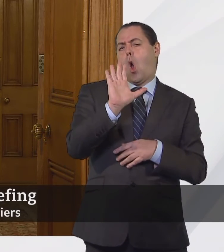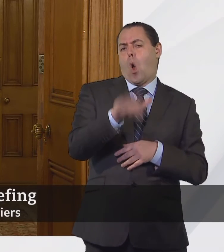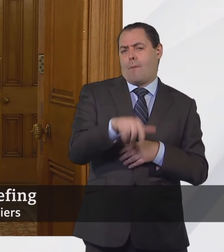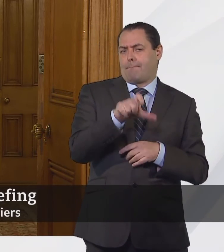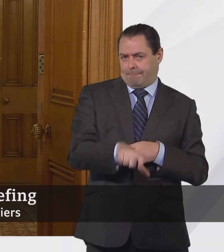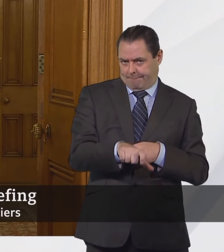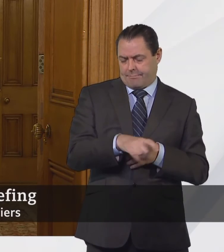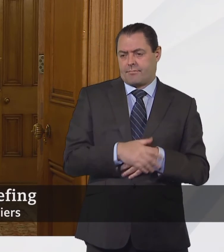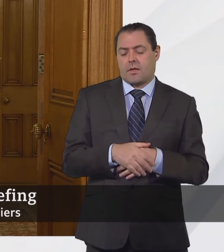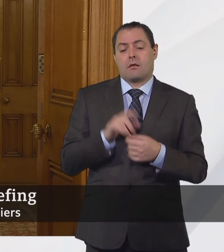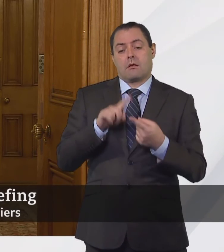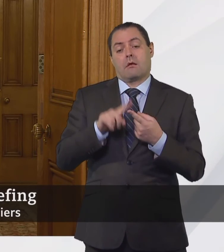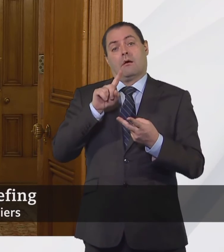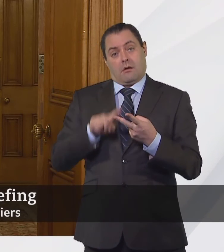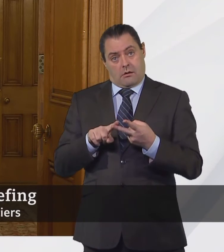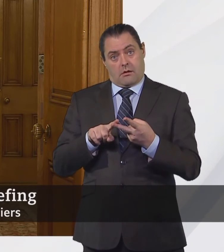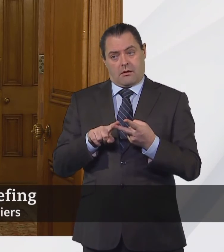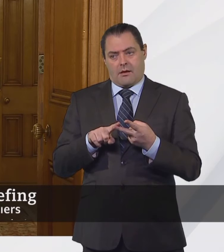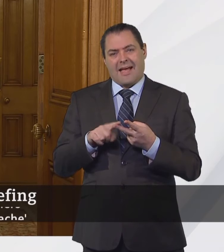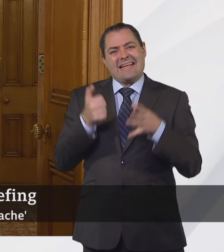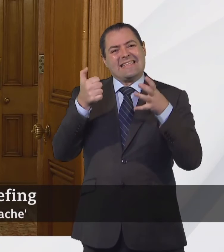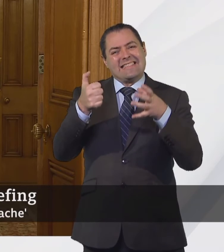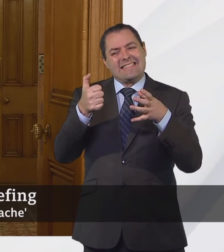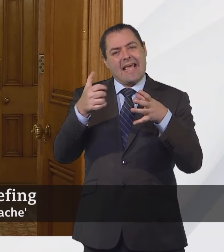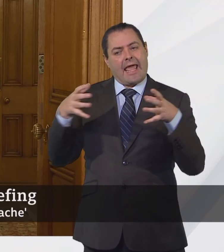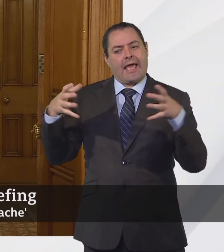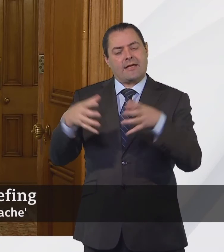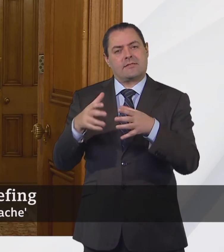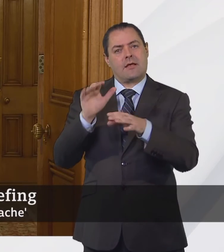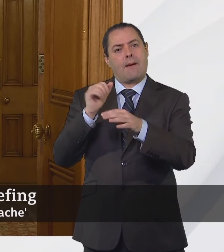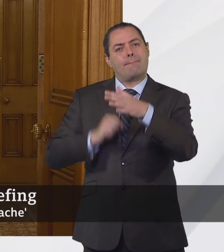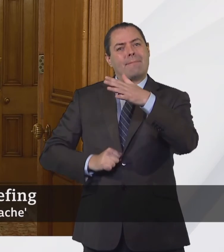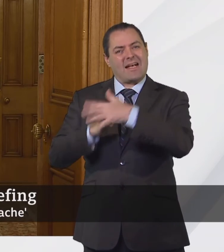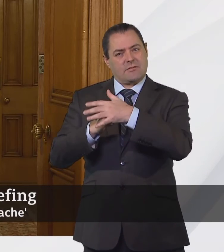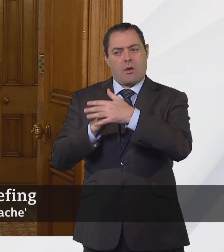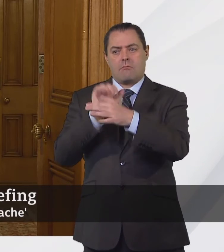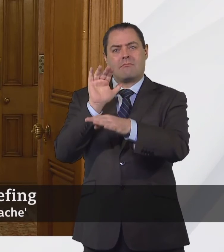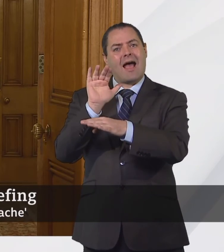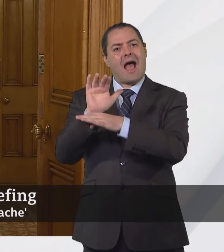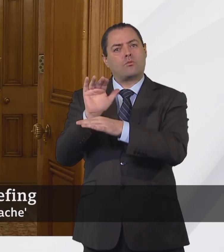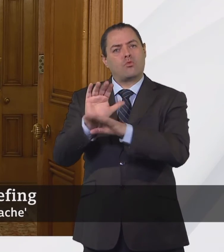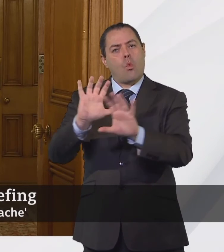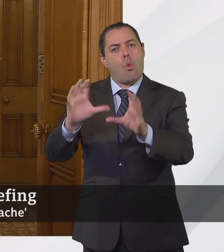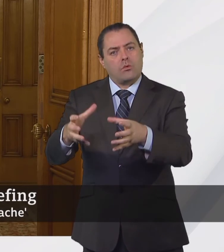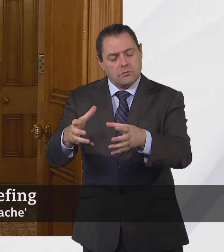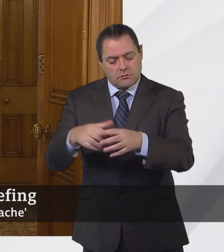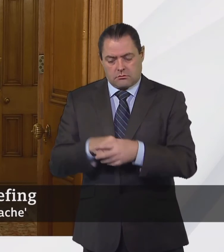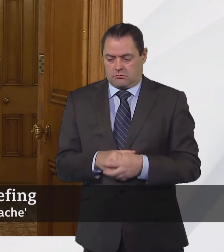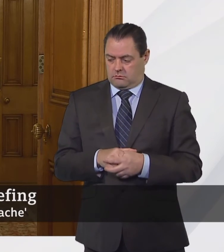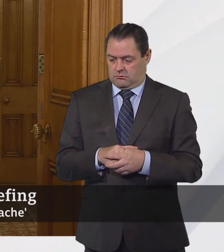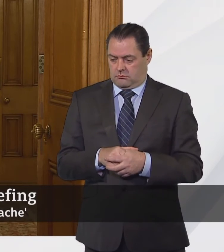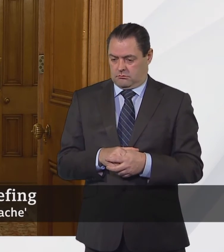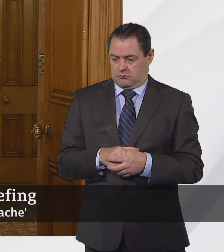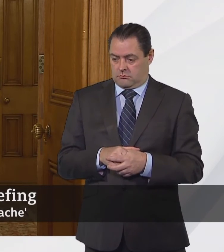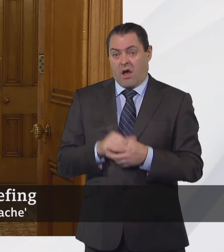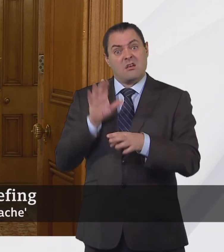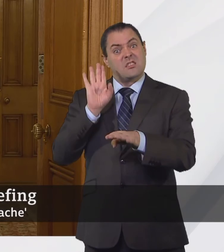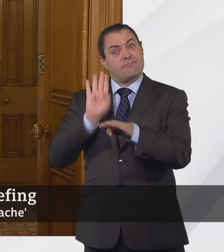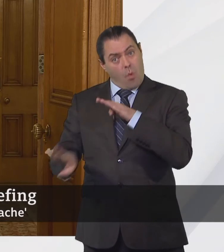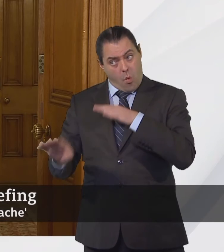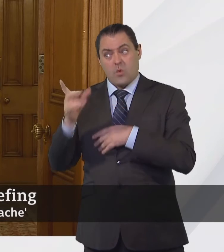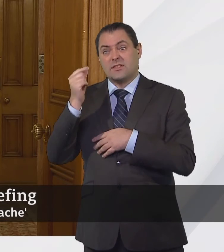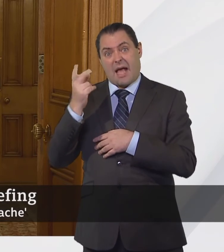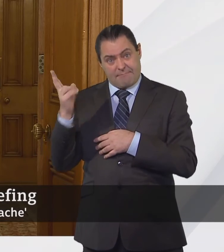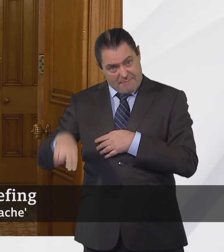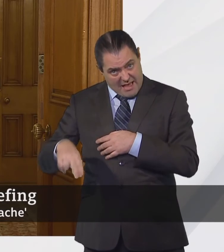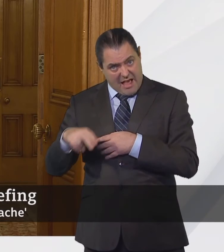again apply in public outdoor spaces, and organised outdoor sport can begin again.